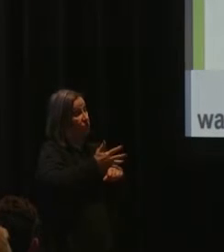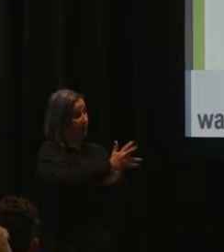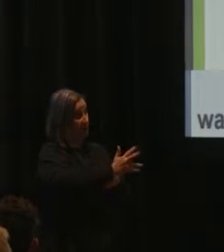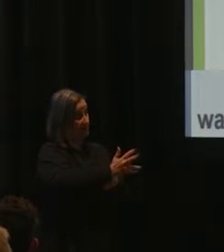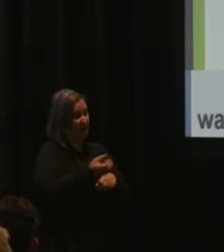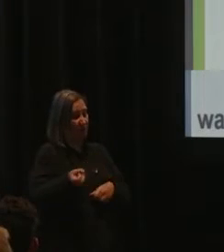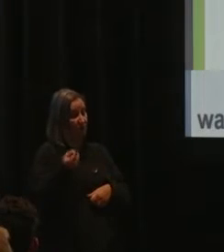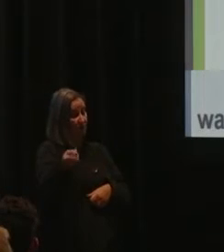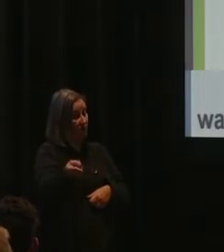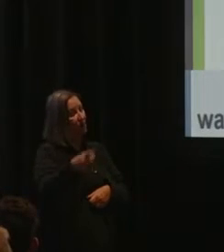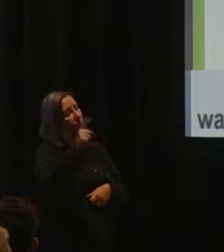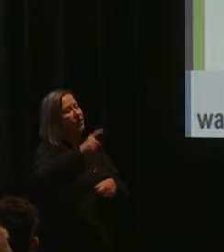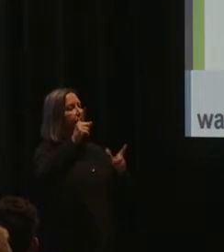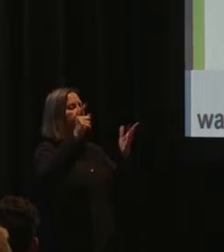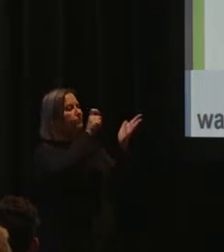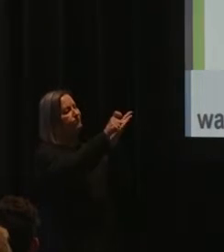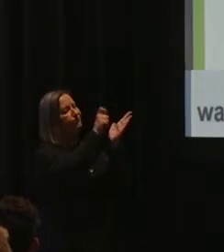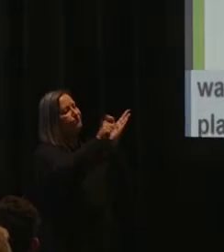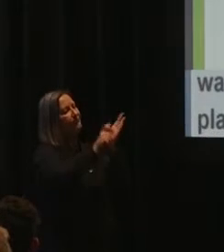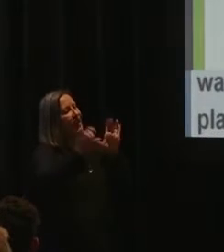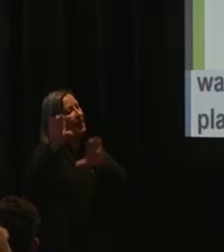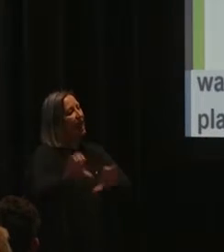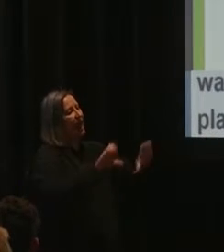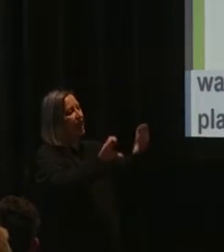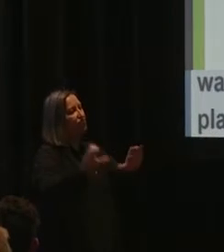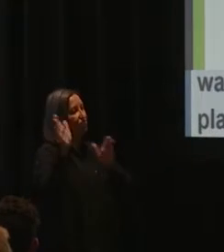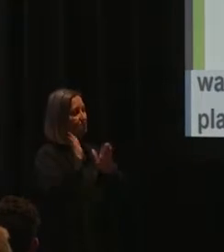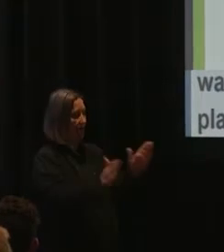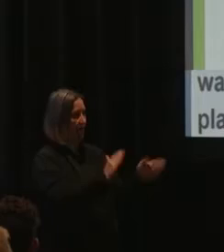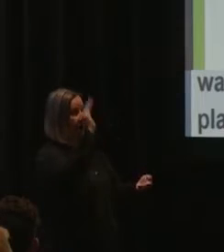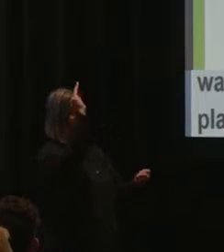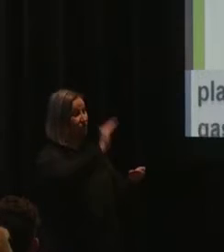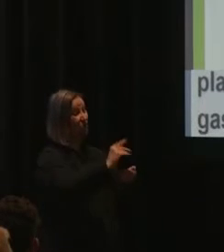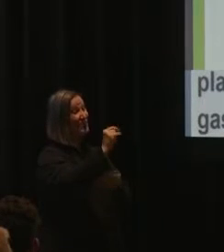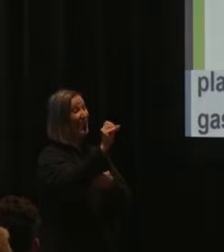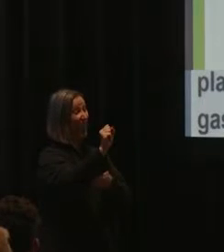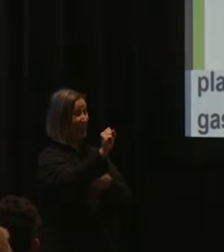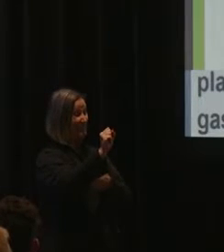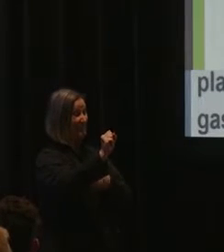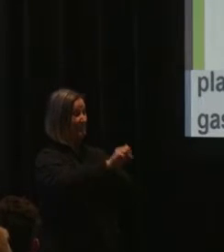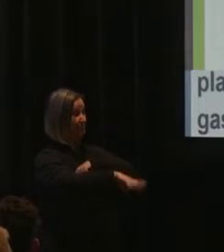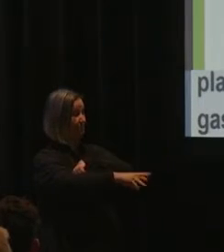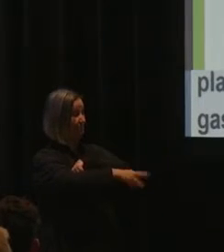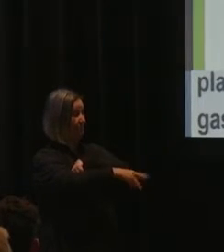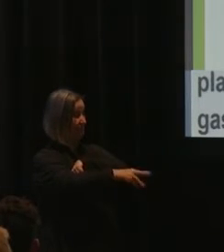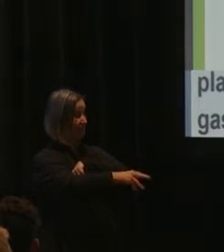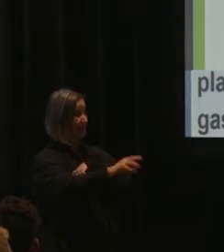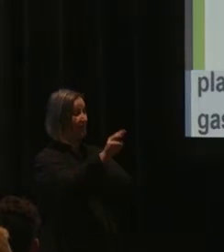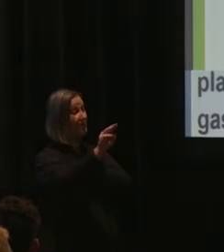is a climate action plan. So we're reducing the amount of greenhouse gas emissions that landfills are emitting.